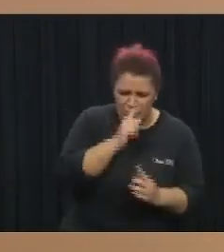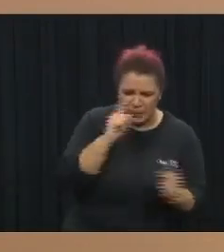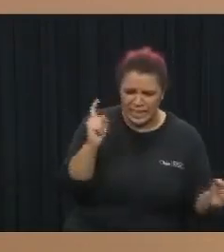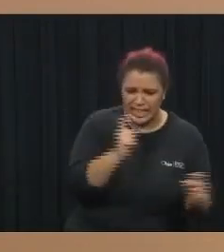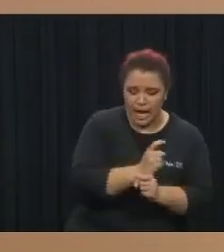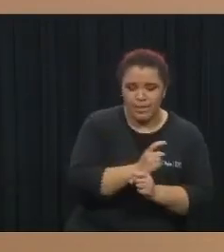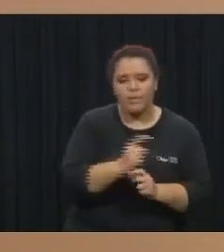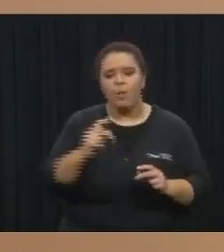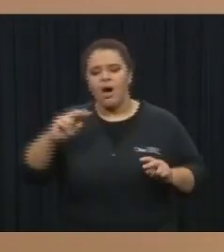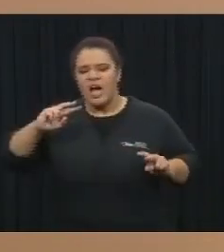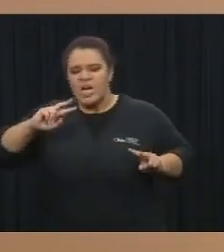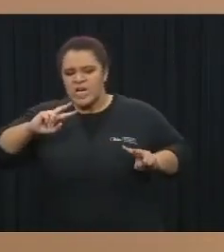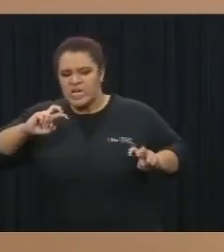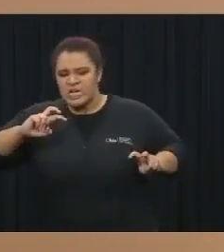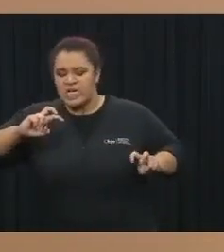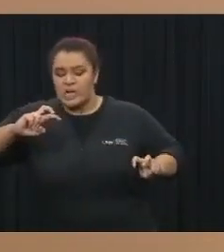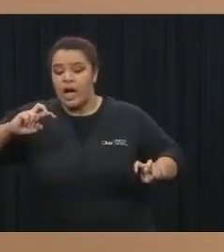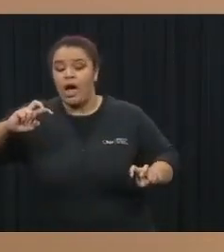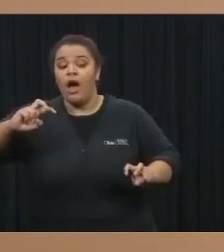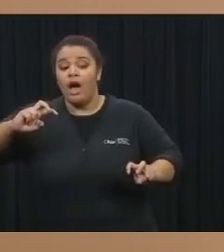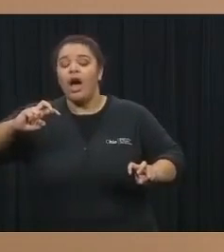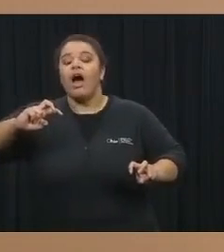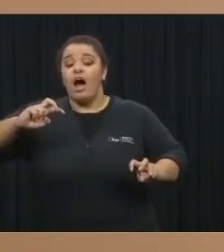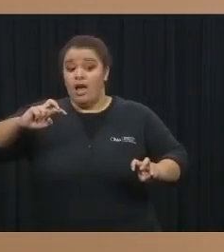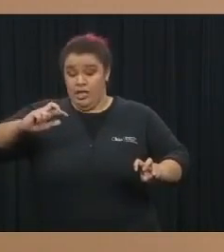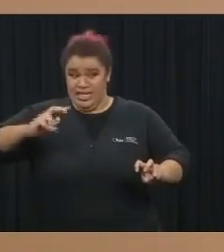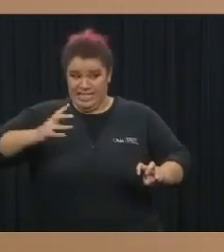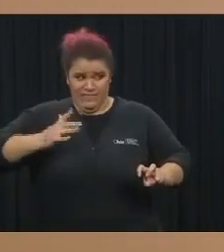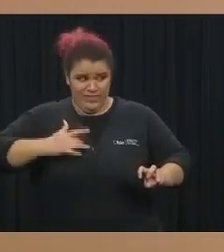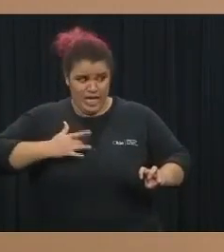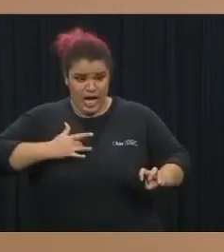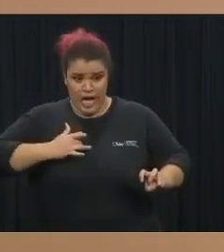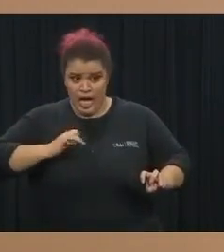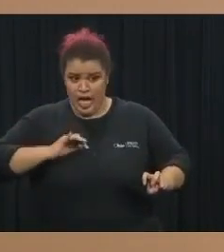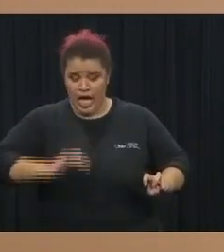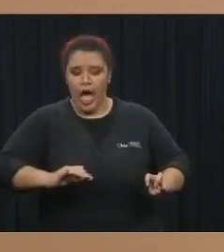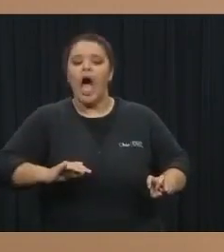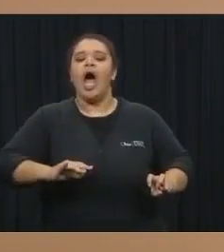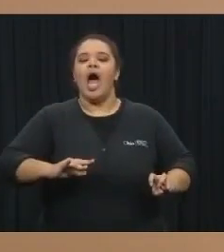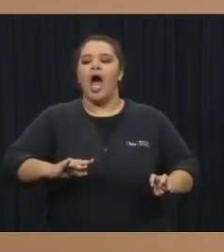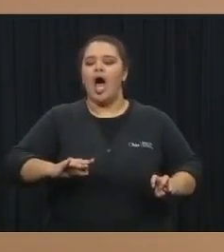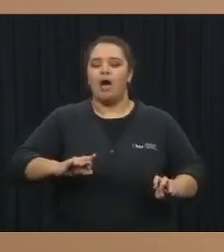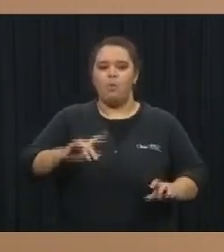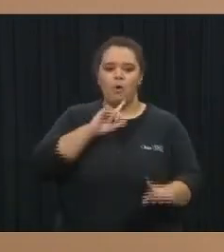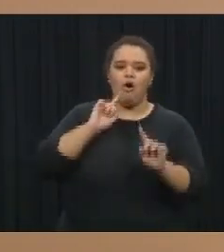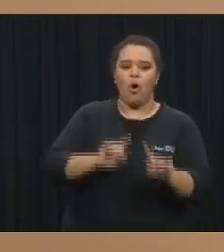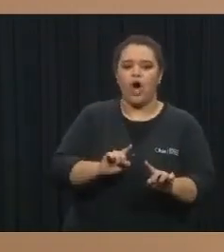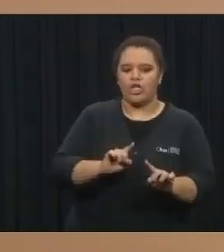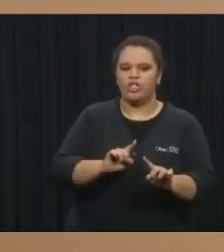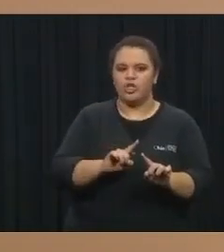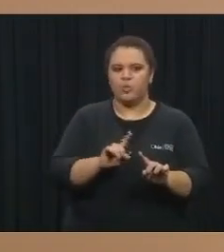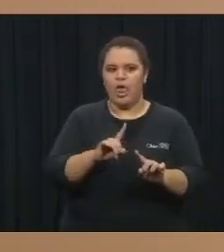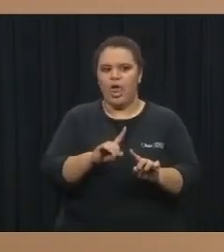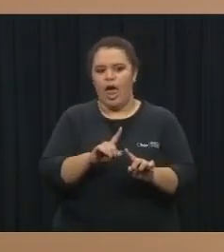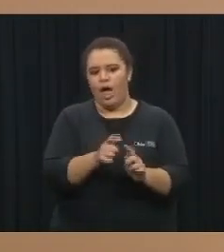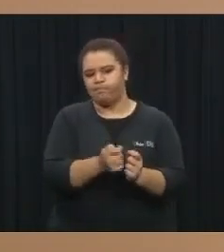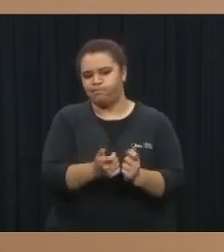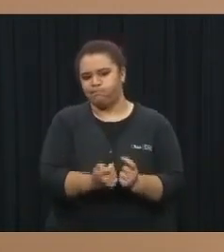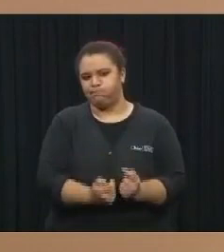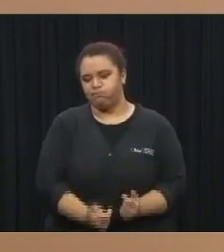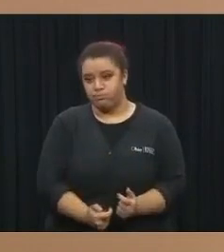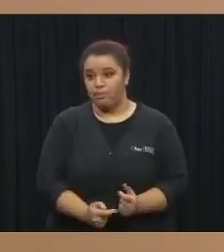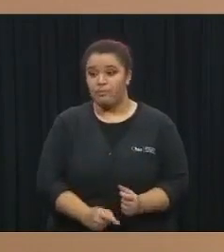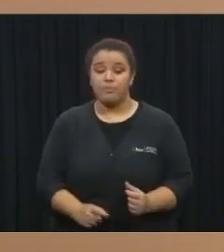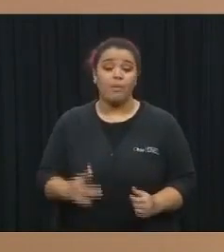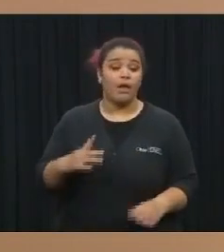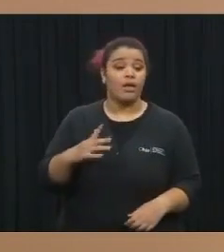that in the most responsible way possible. My goal for Ohio remains the same. We don't want to